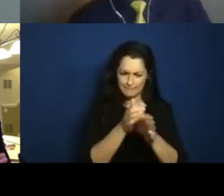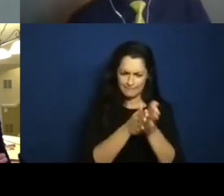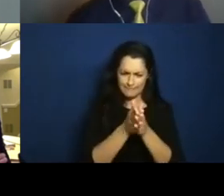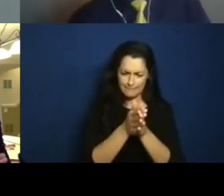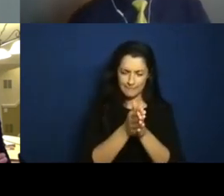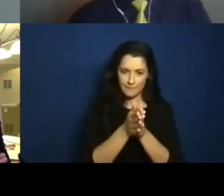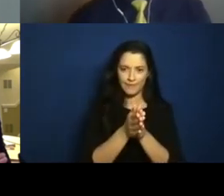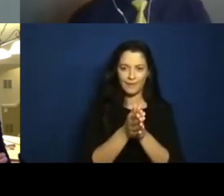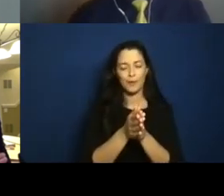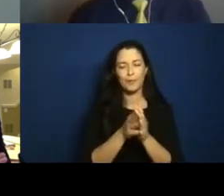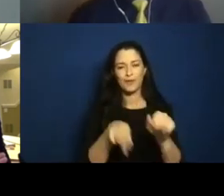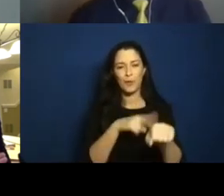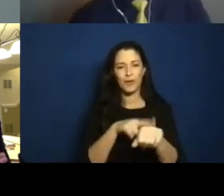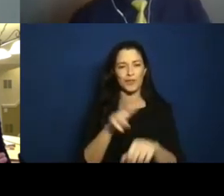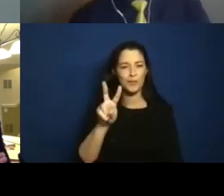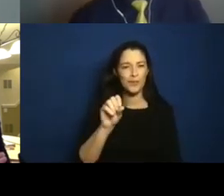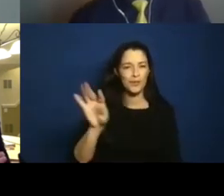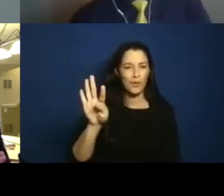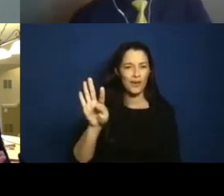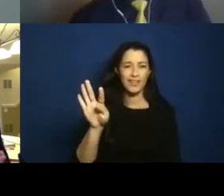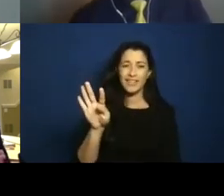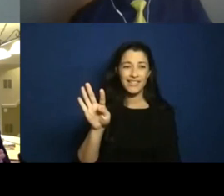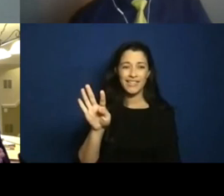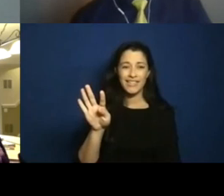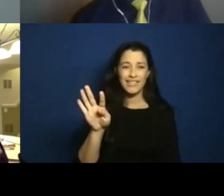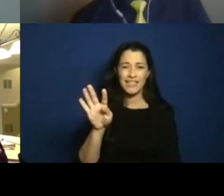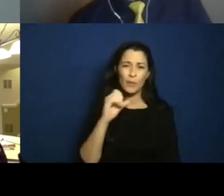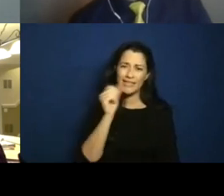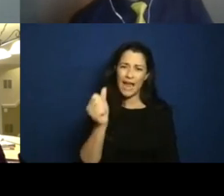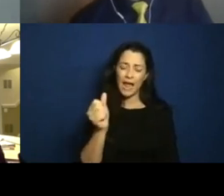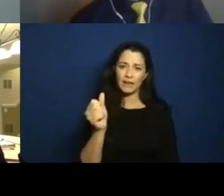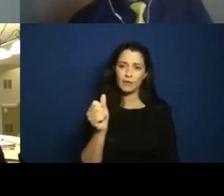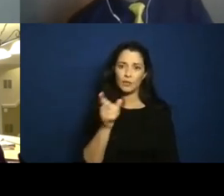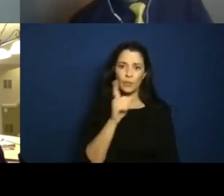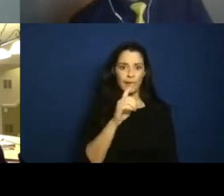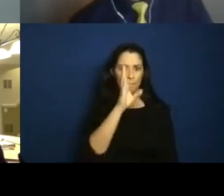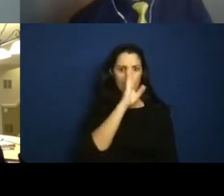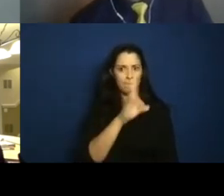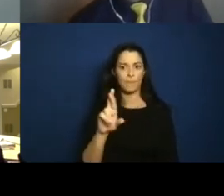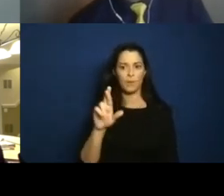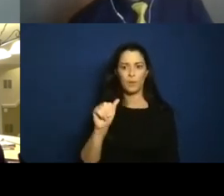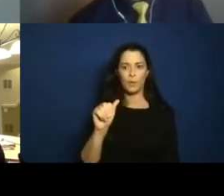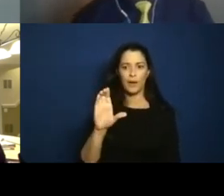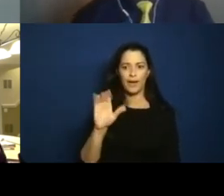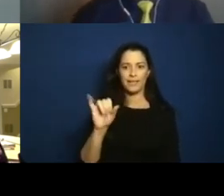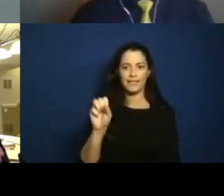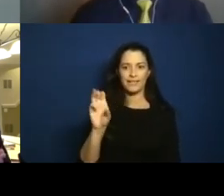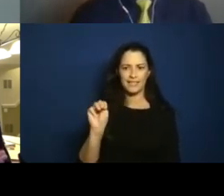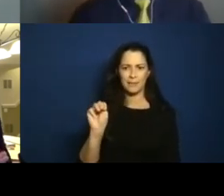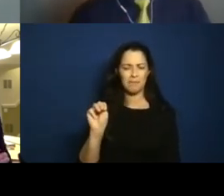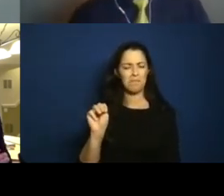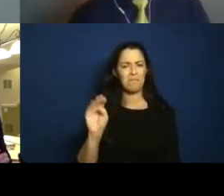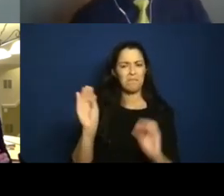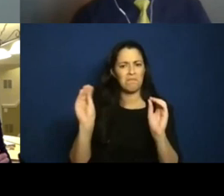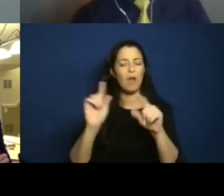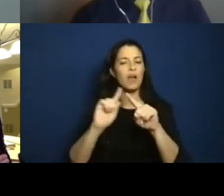2004, there wasn't a lot of overt racism and things of that sort, but there was a lot of underlying issues because